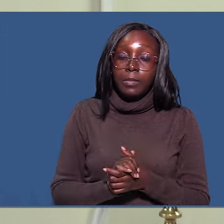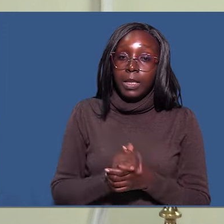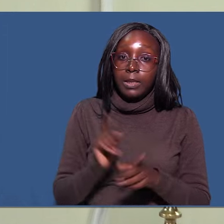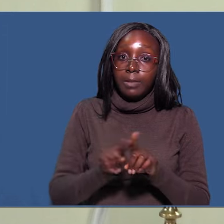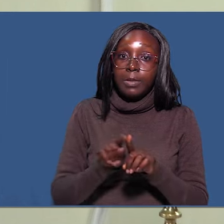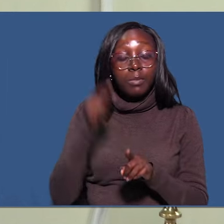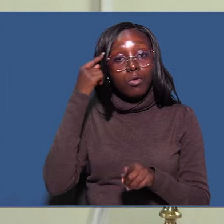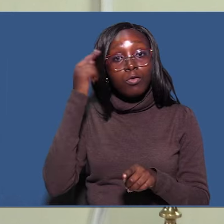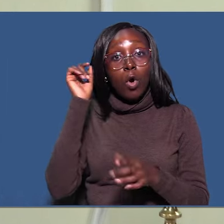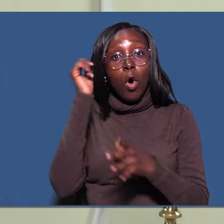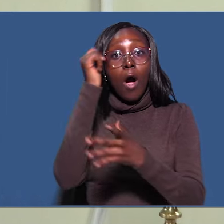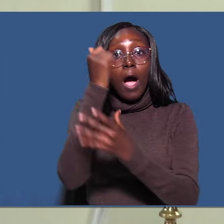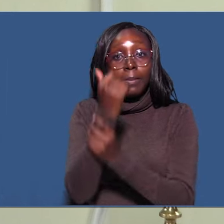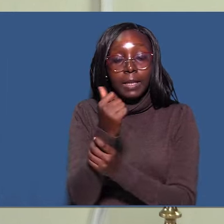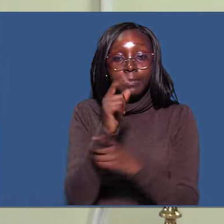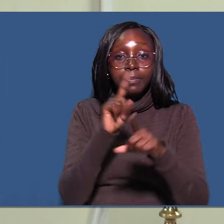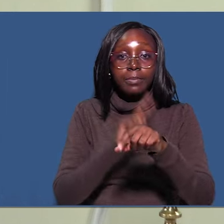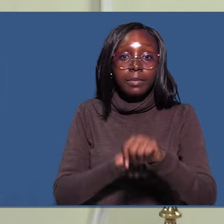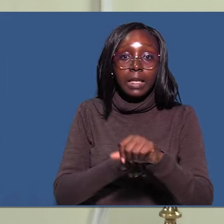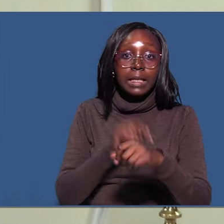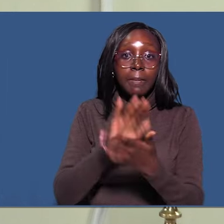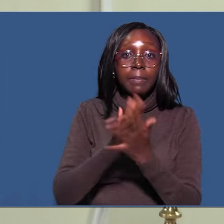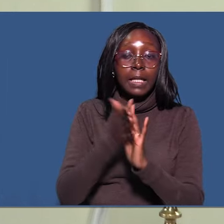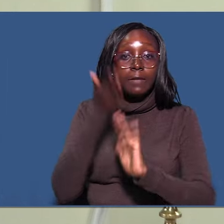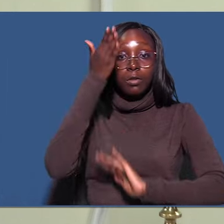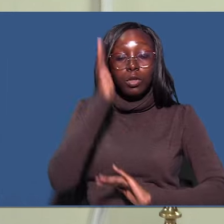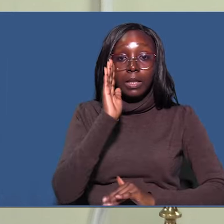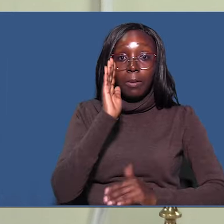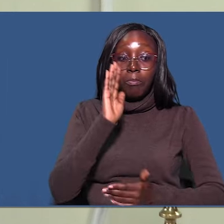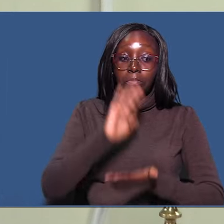for Abraham, for believing in God, it was credited on